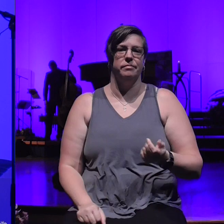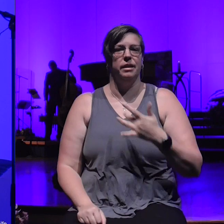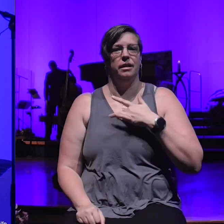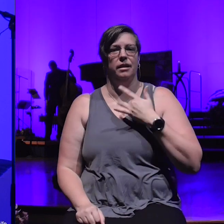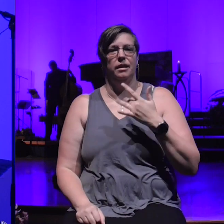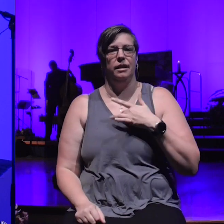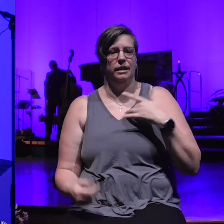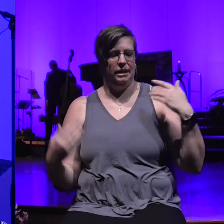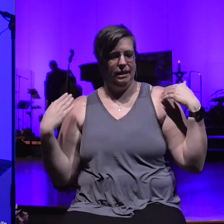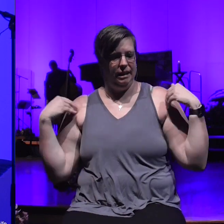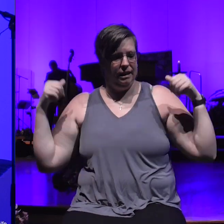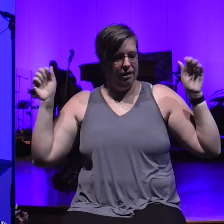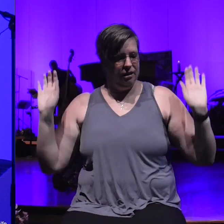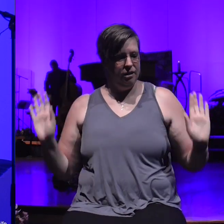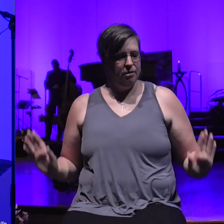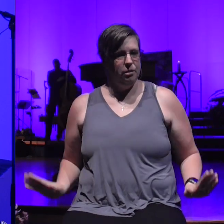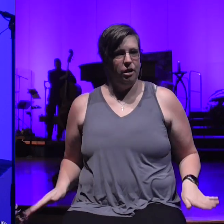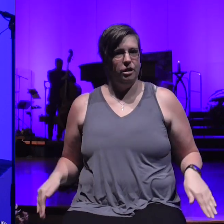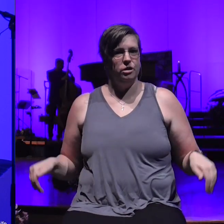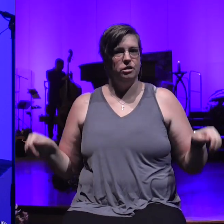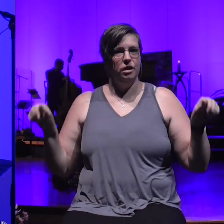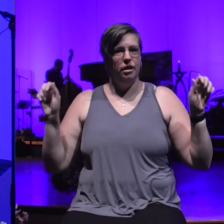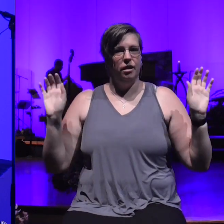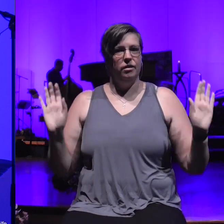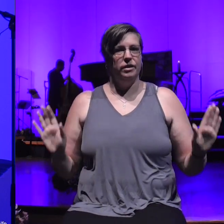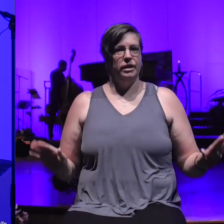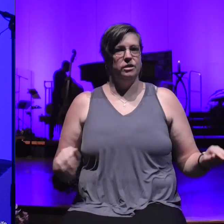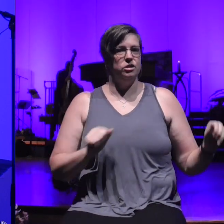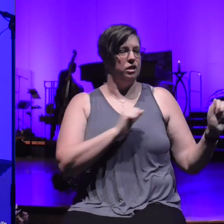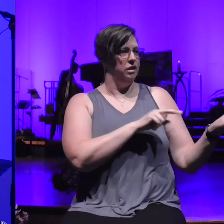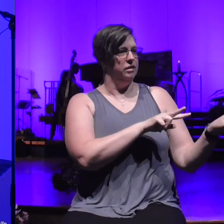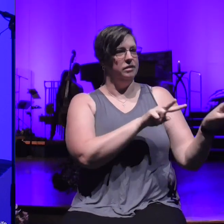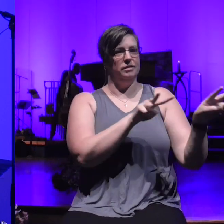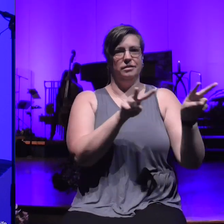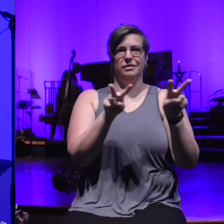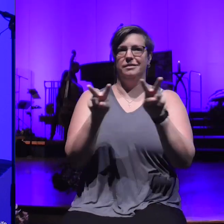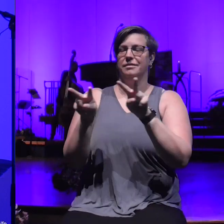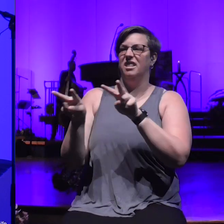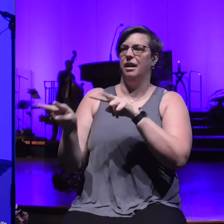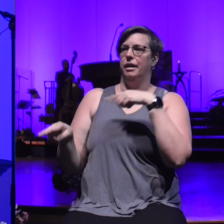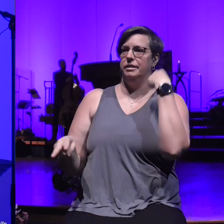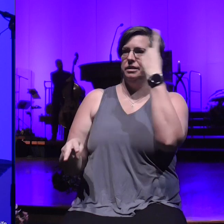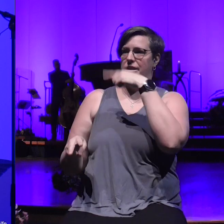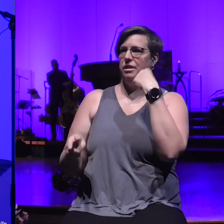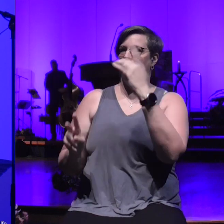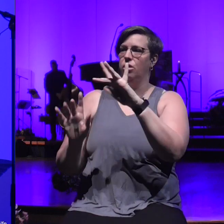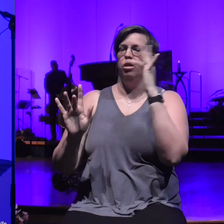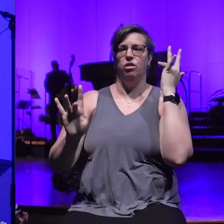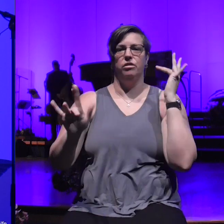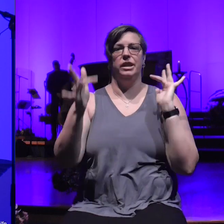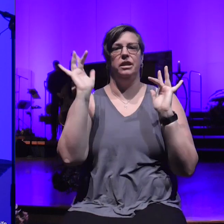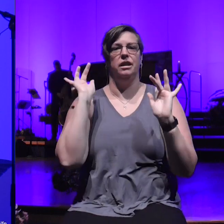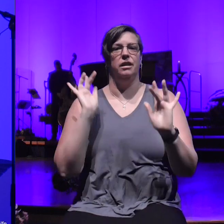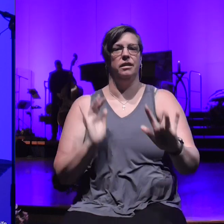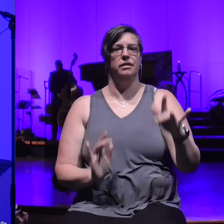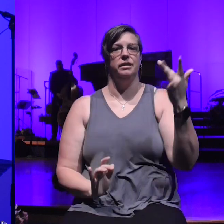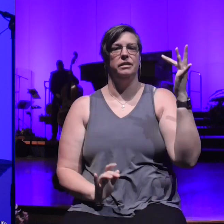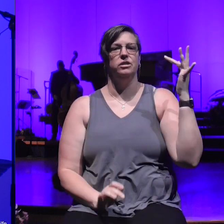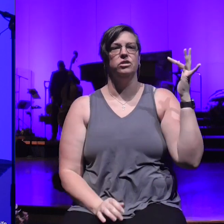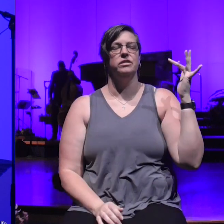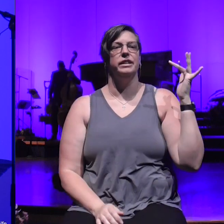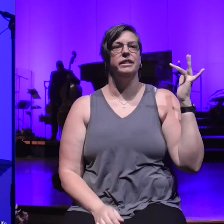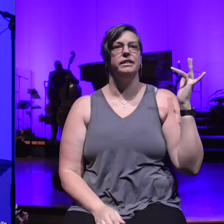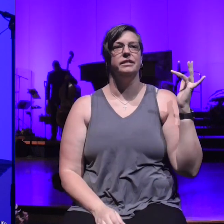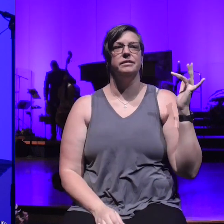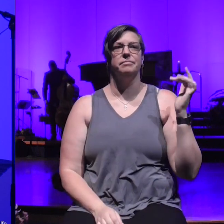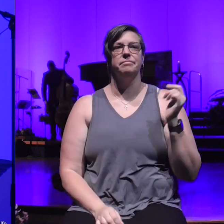grace. I can hear the brush of angel wings. I see glory on